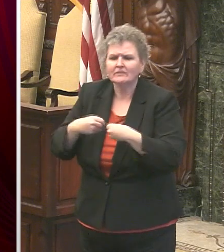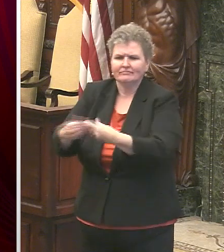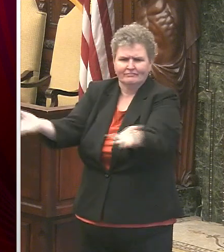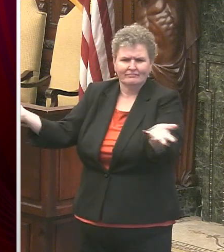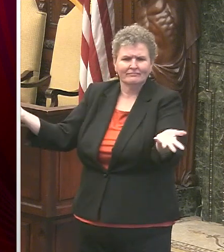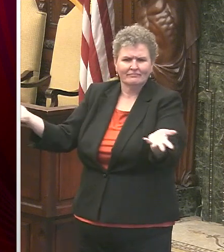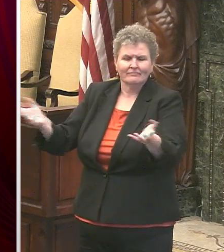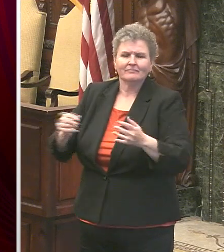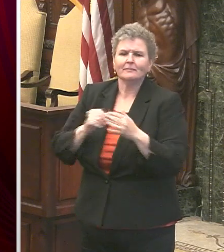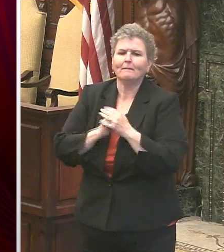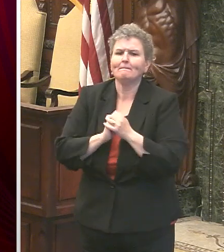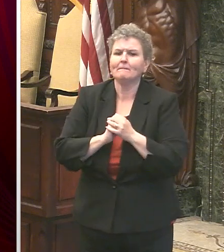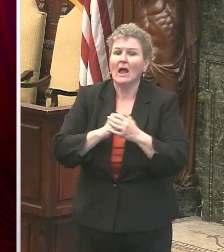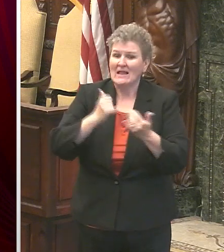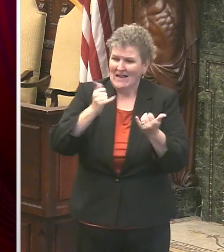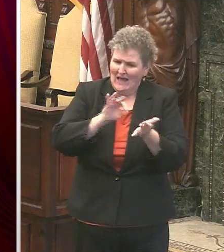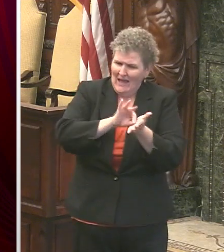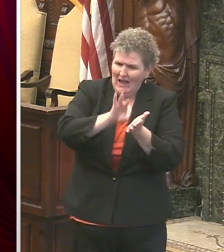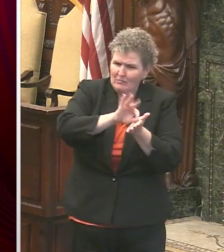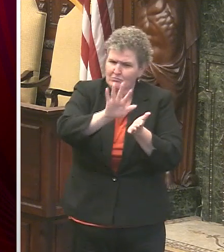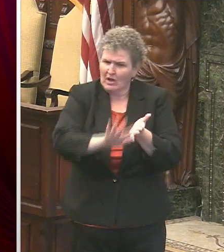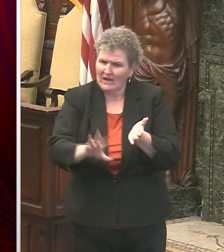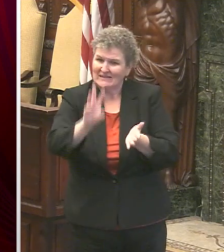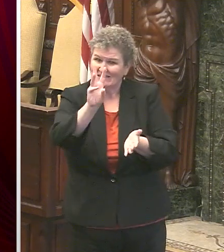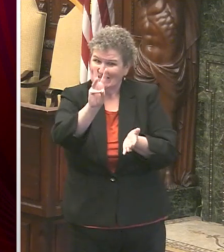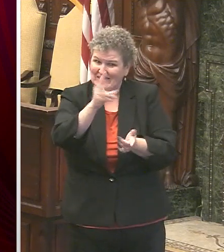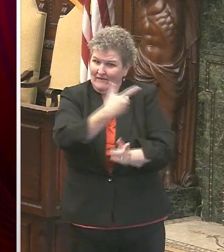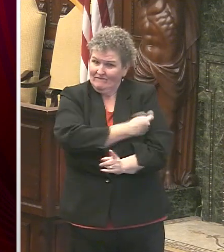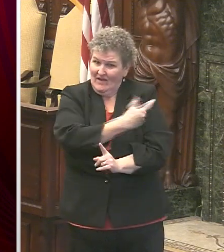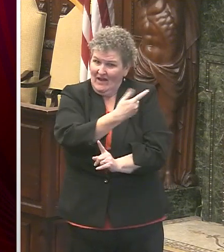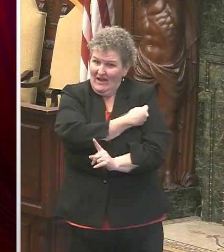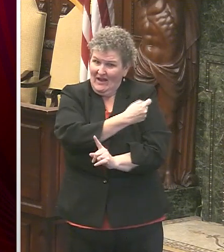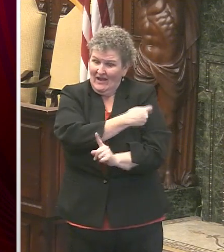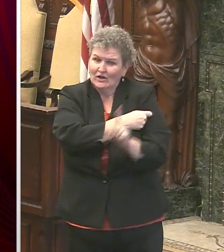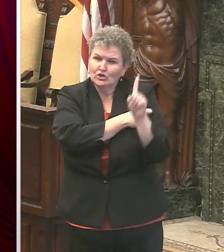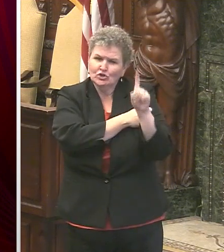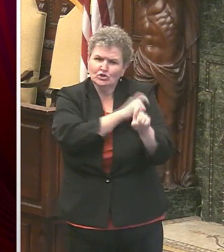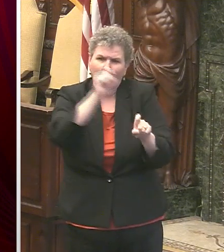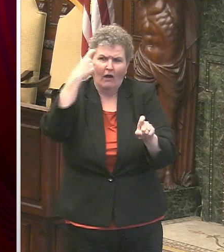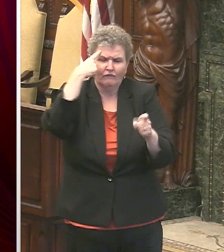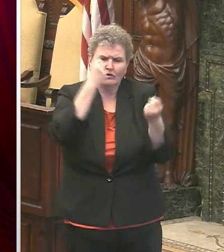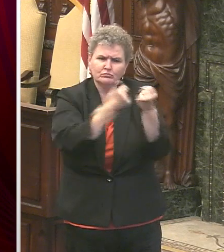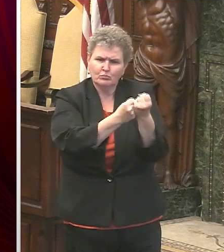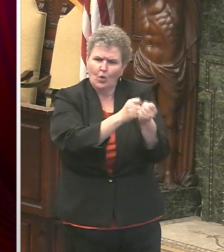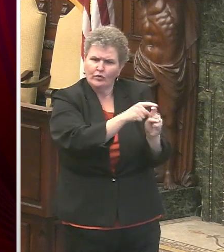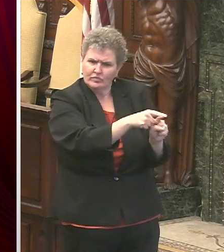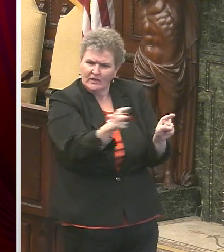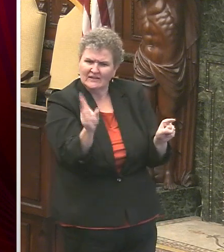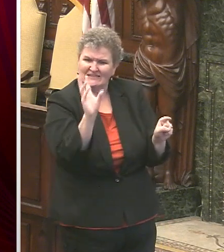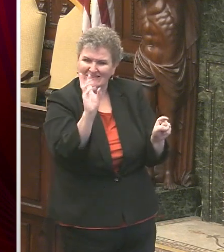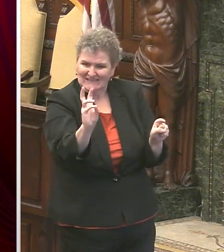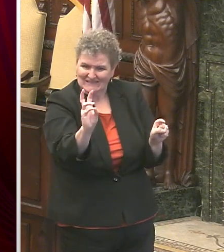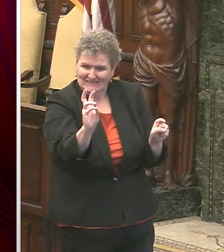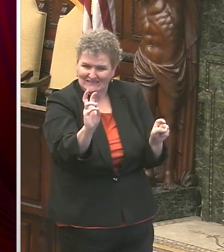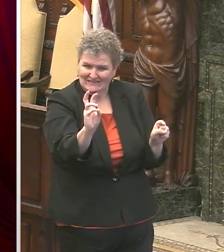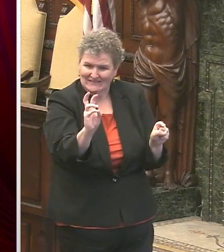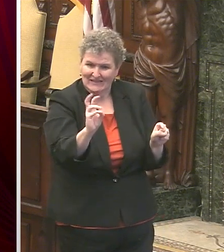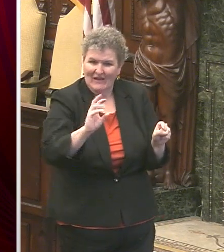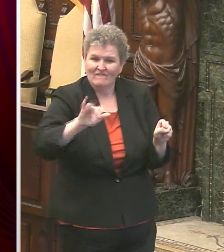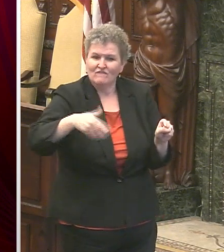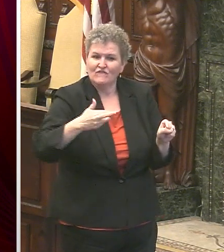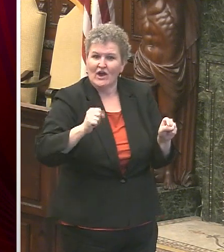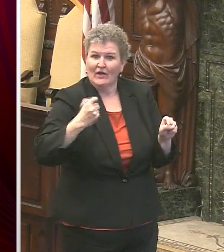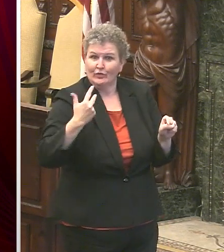my count, 6 vaccines that have received support from the U.S. government that are either in phase 3 trials, that's the final stage